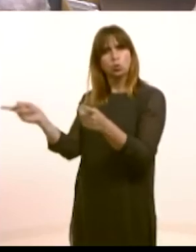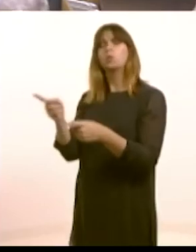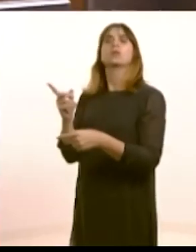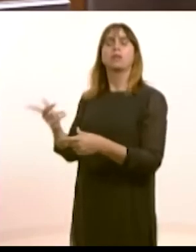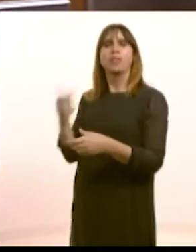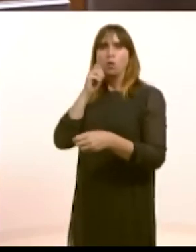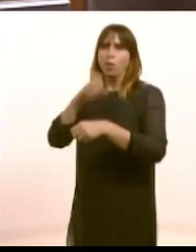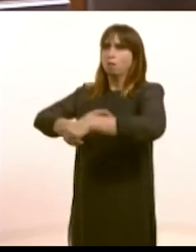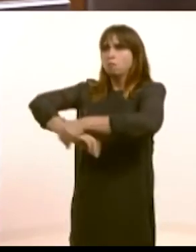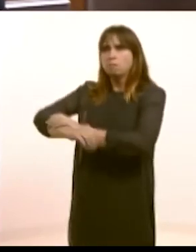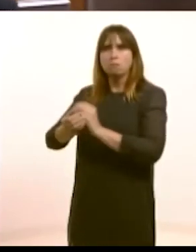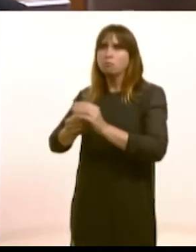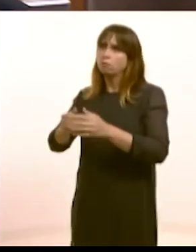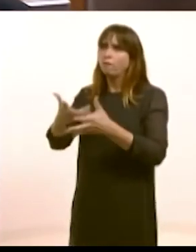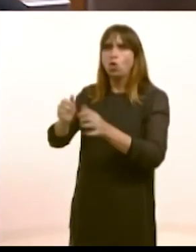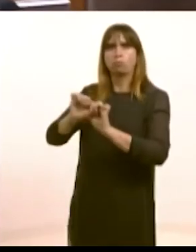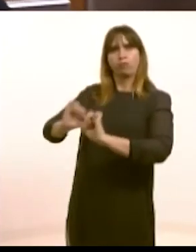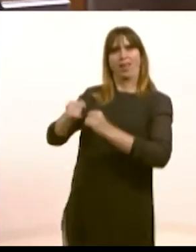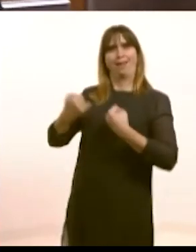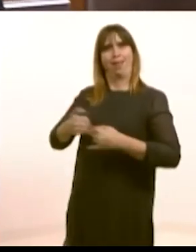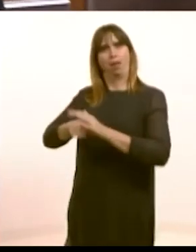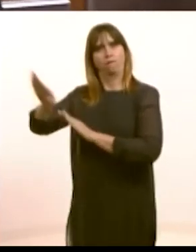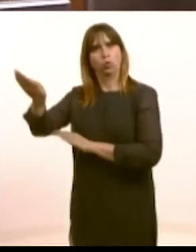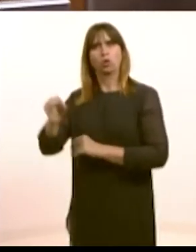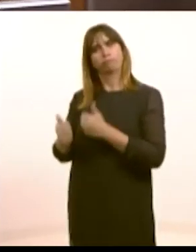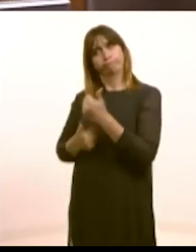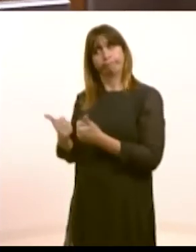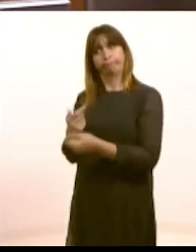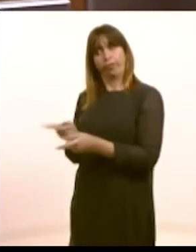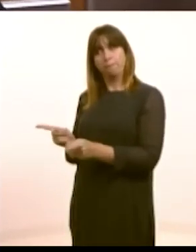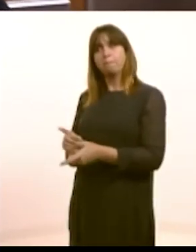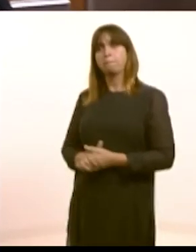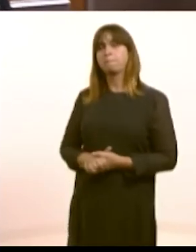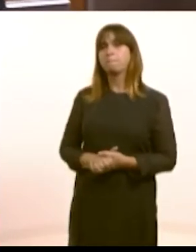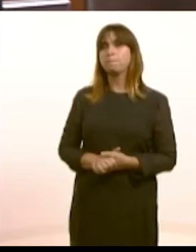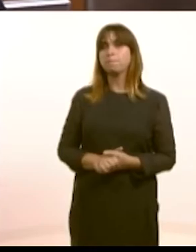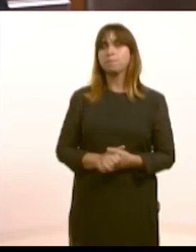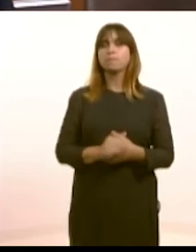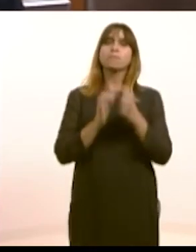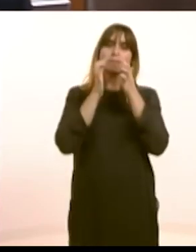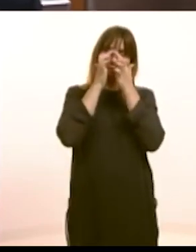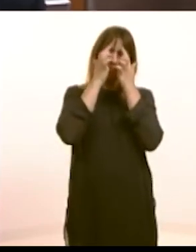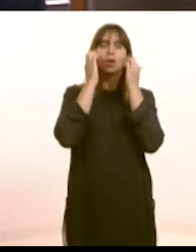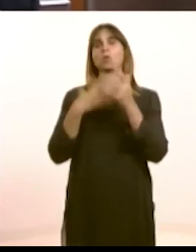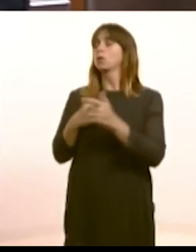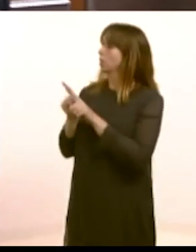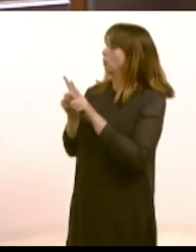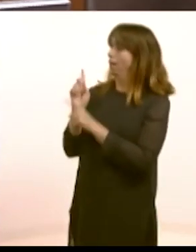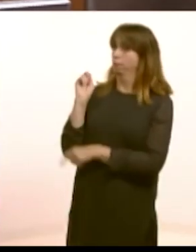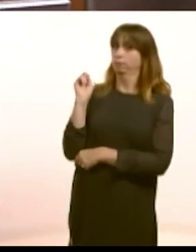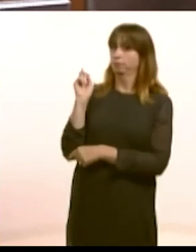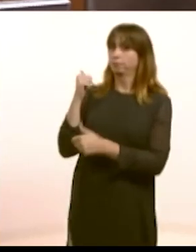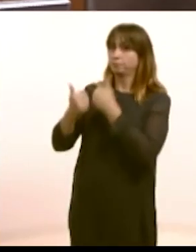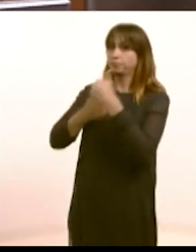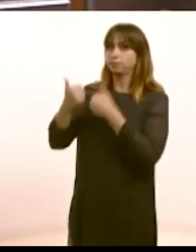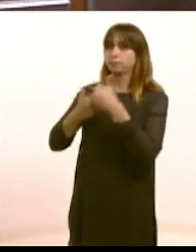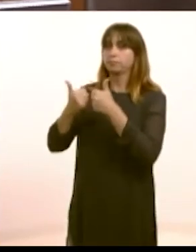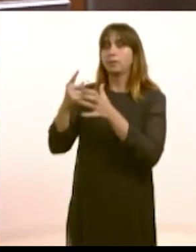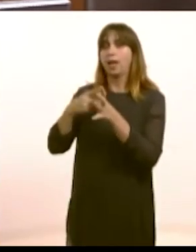play. Can I, I will join, of course, in congratulating the member for Aberavon. I'm not sure